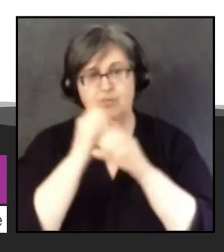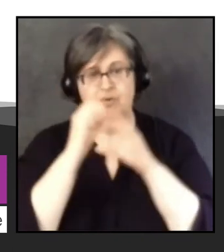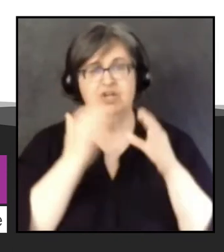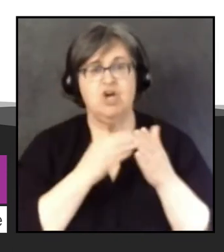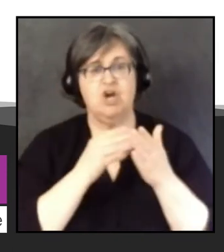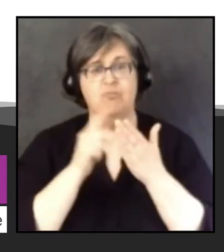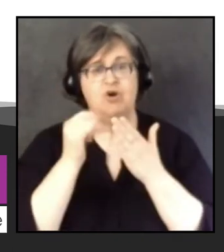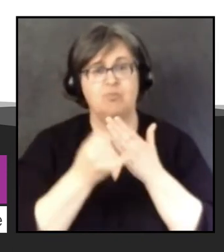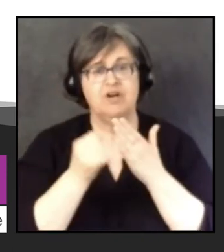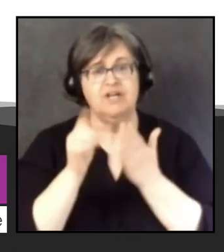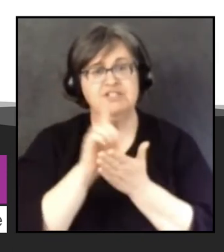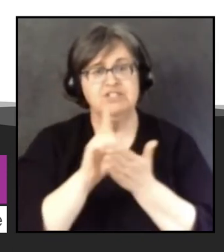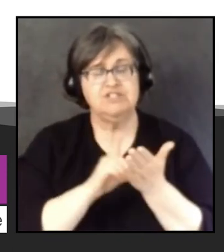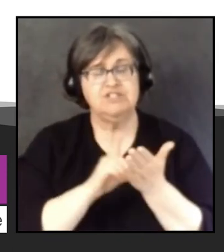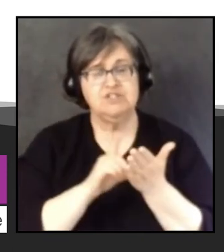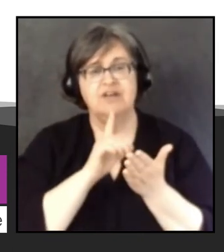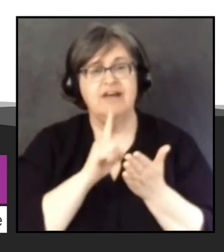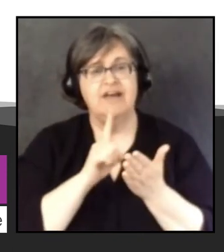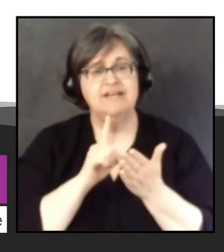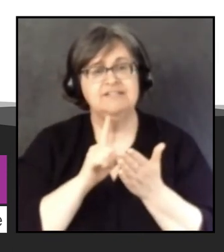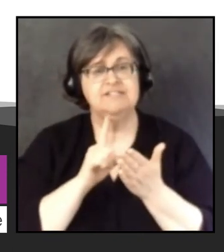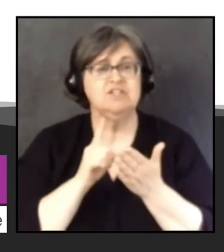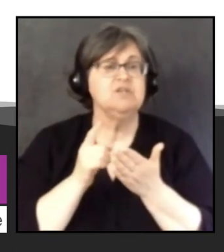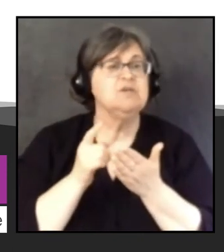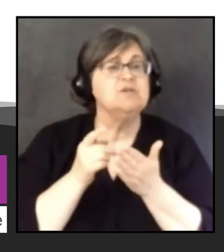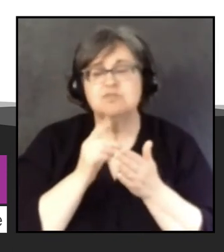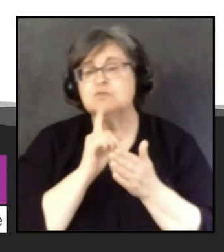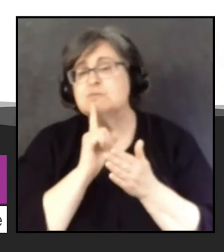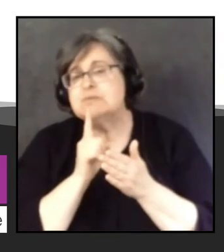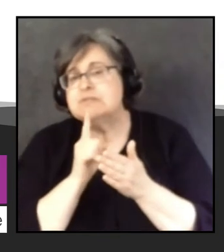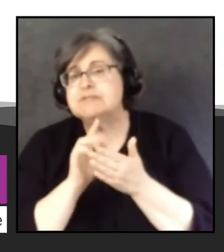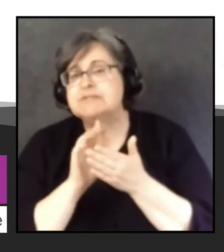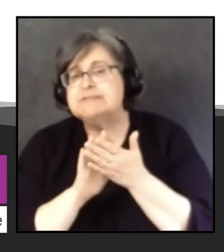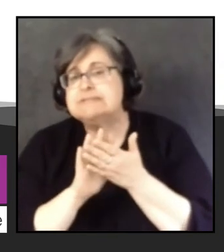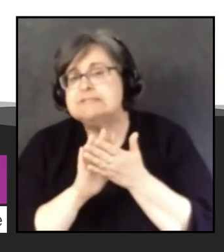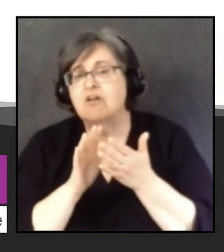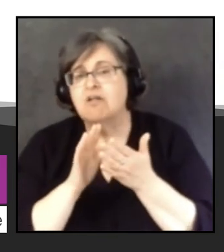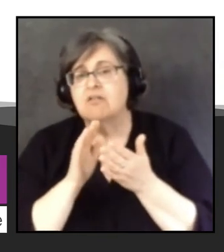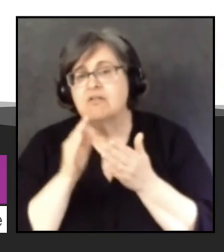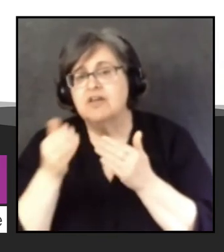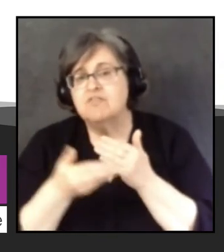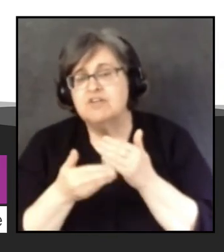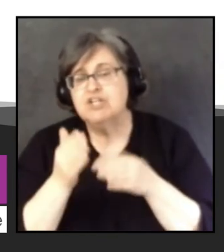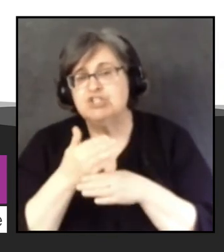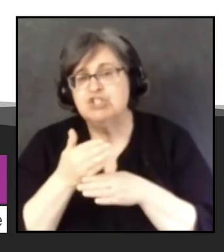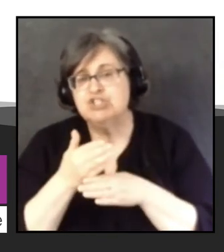project design as a subtle invitation for people to share knowledge and to connect.